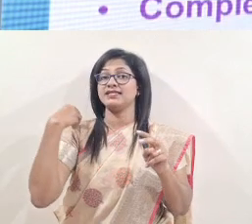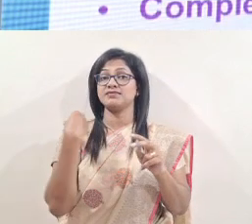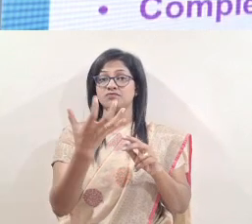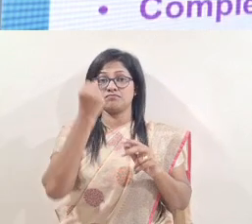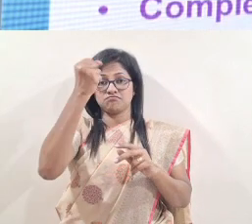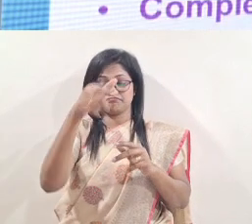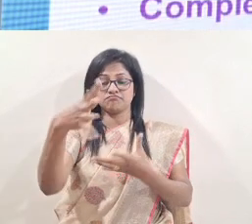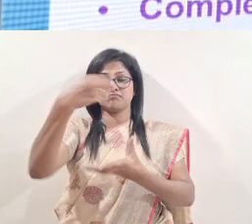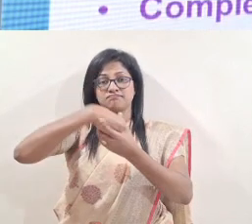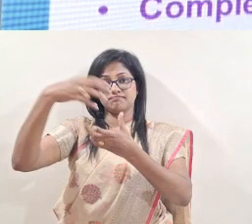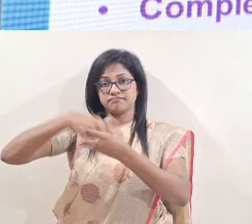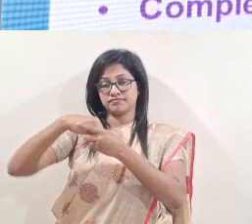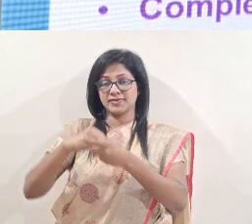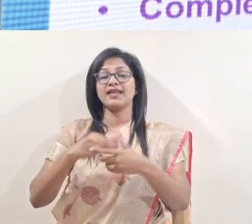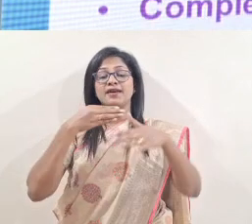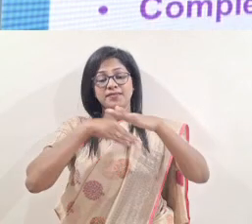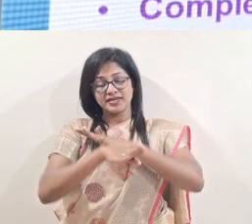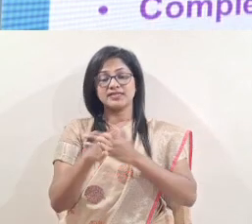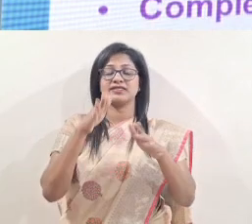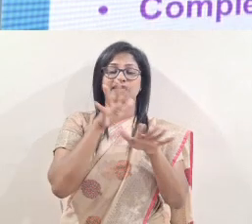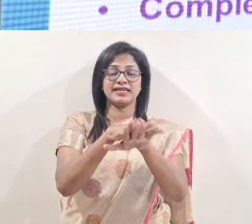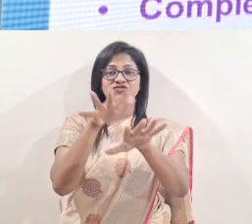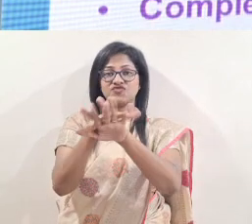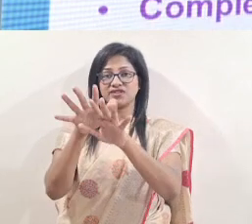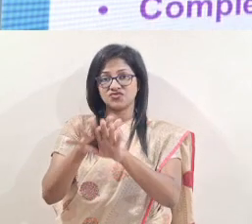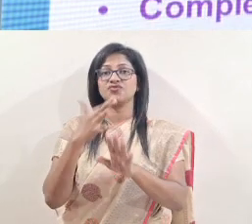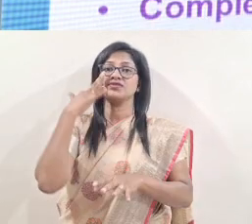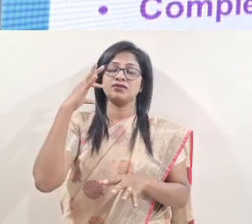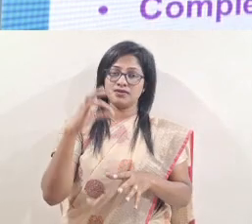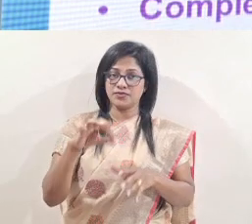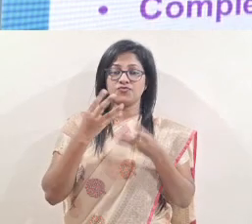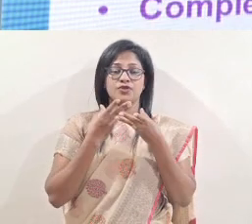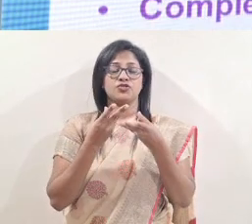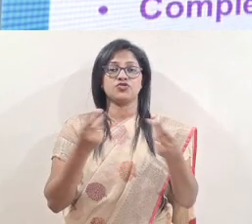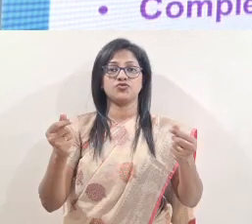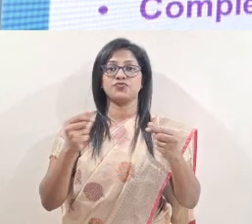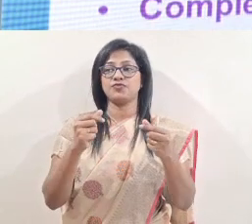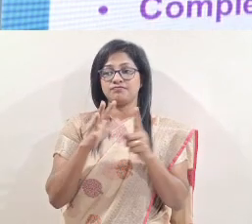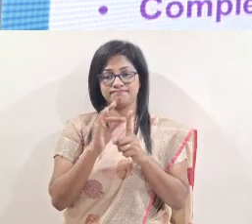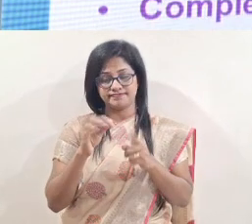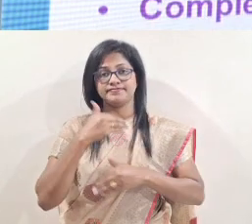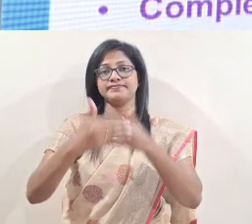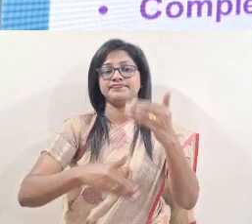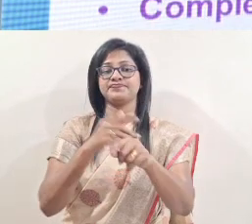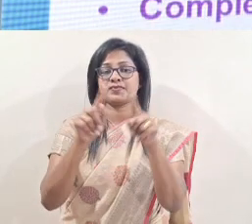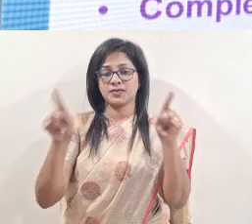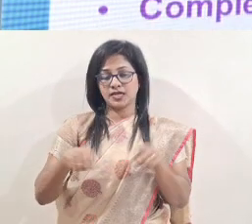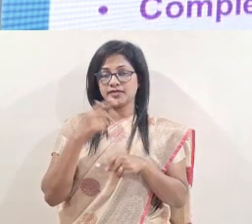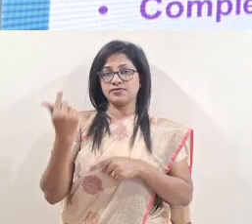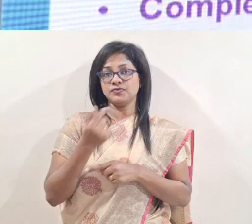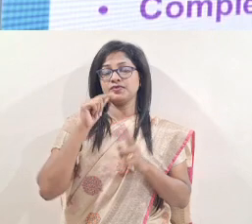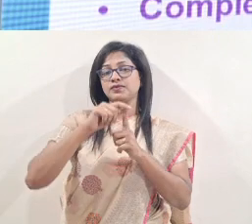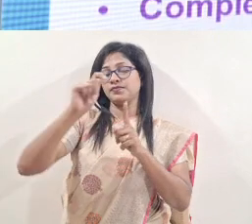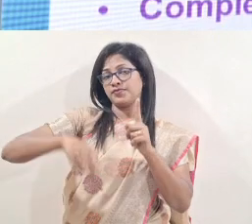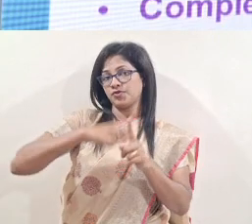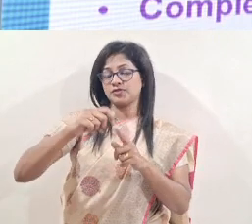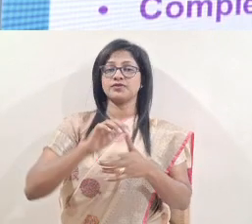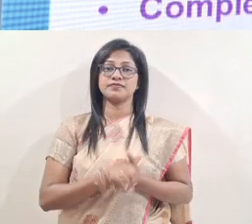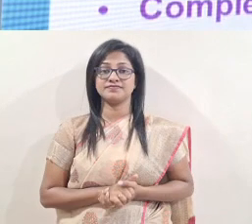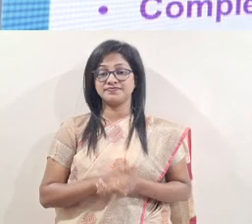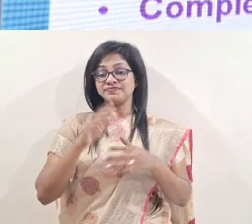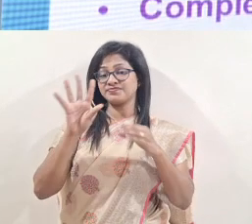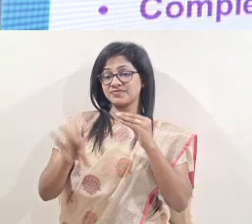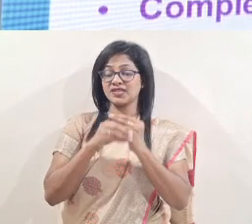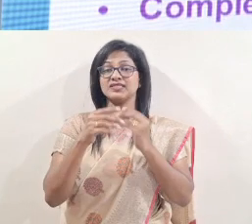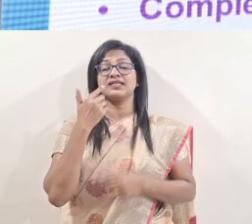very important for smoother implementation of such kind of land use integration projects. Another thing I would like to point out is,